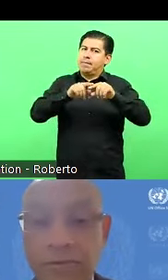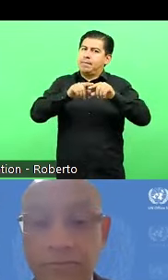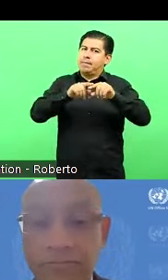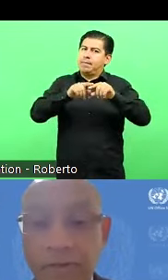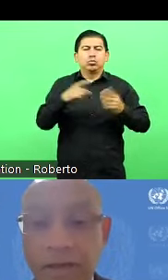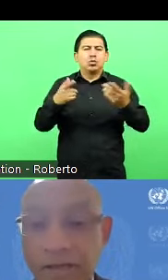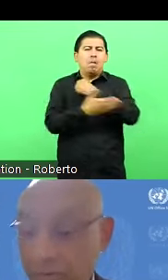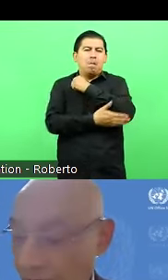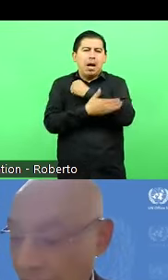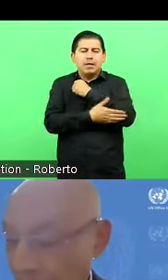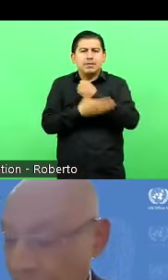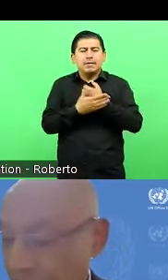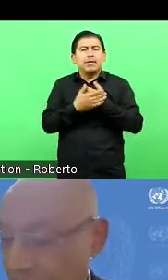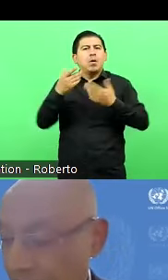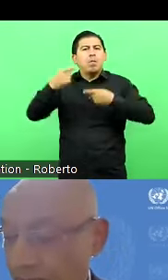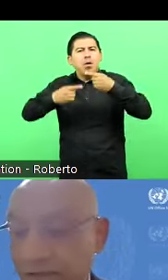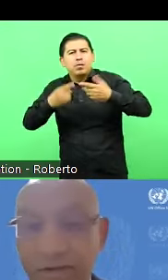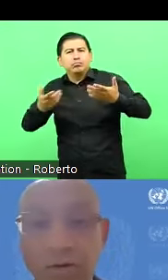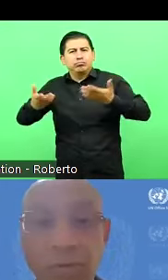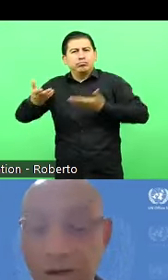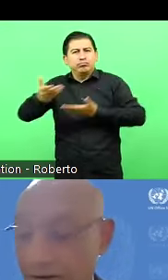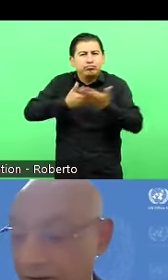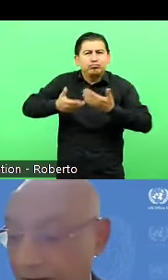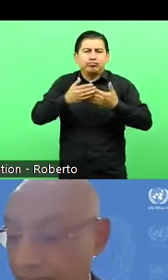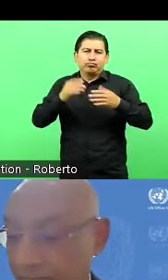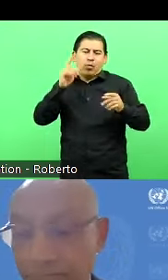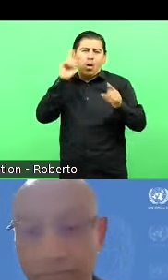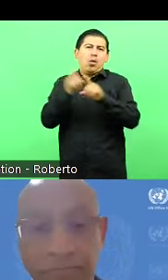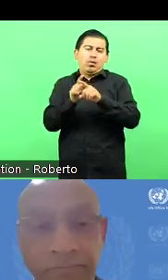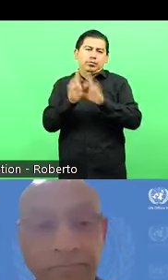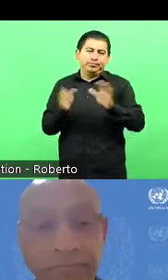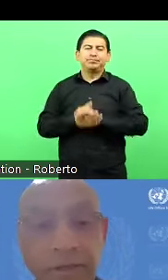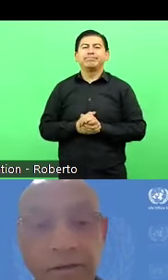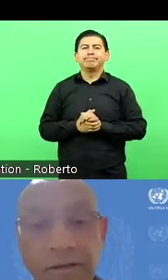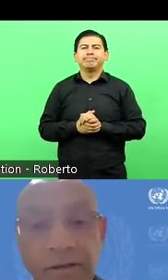Now, as you know, there is a global